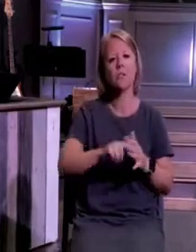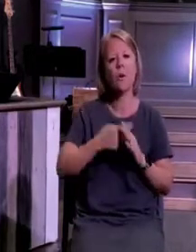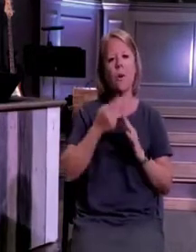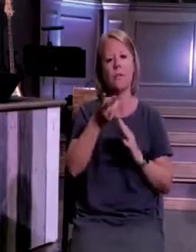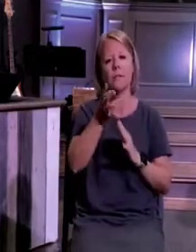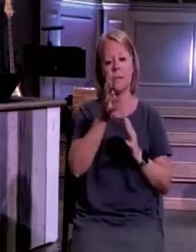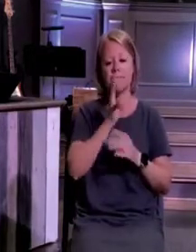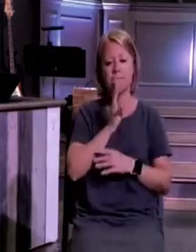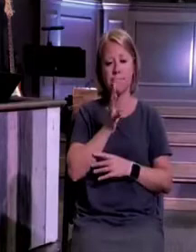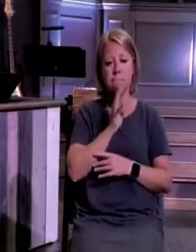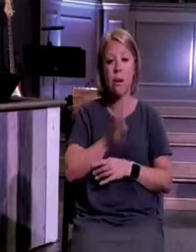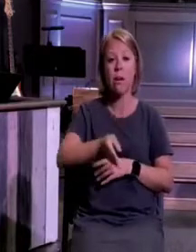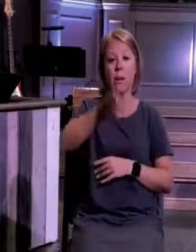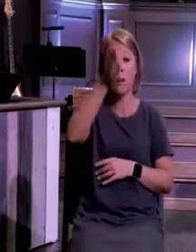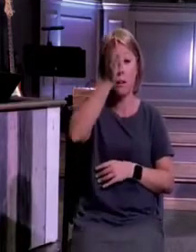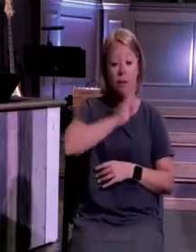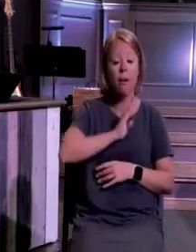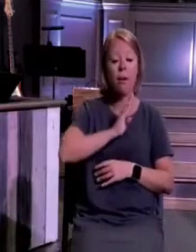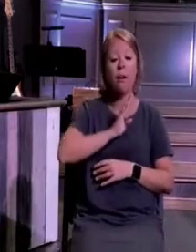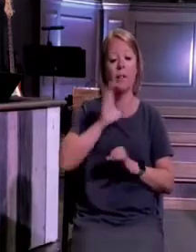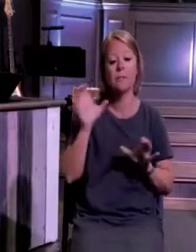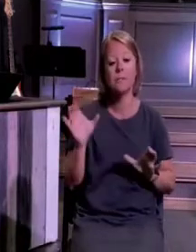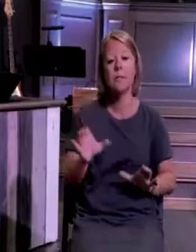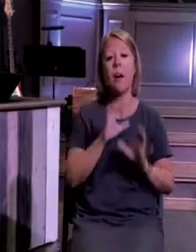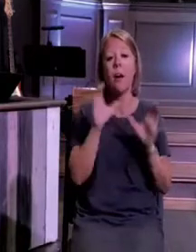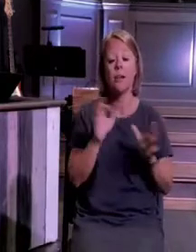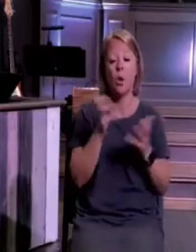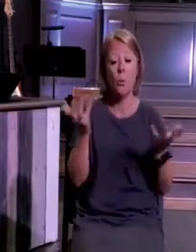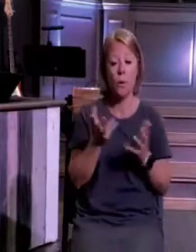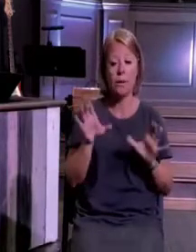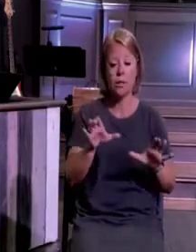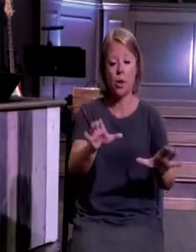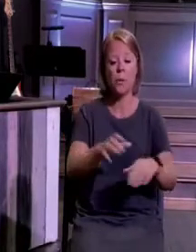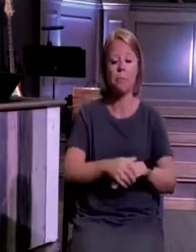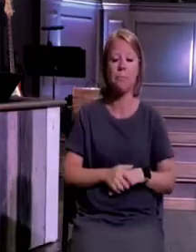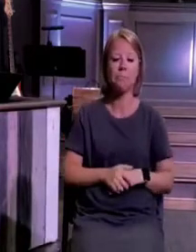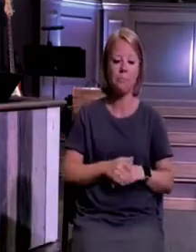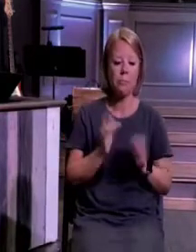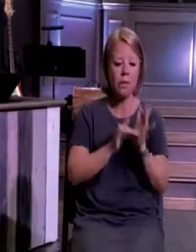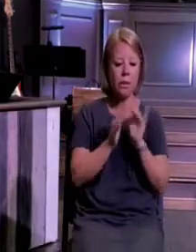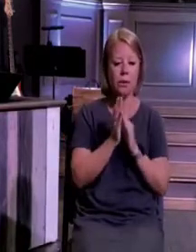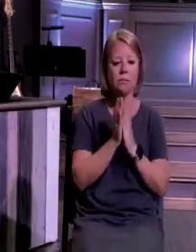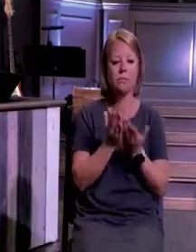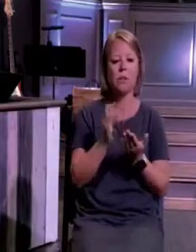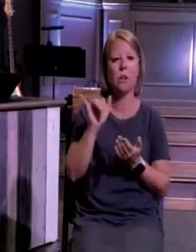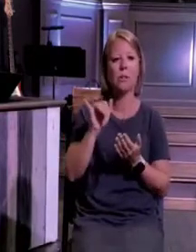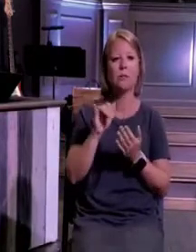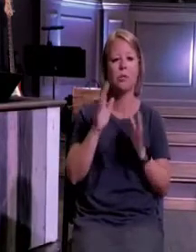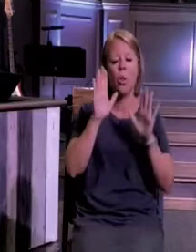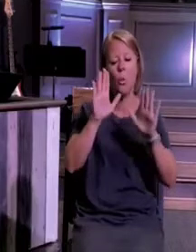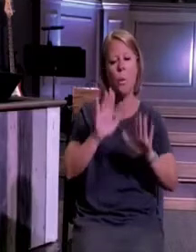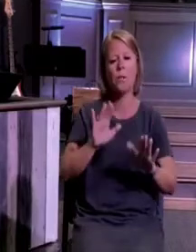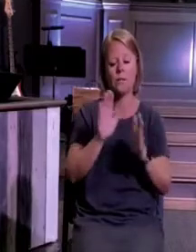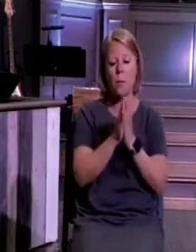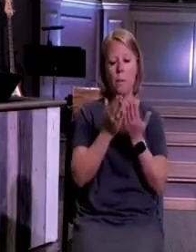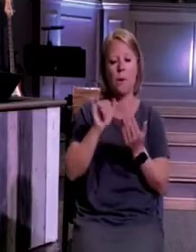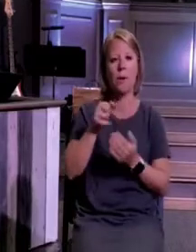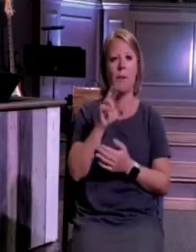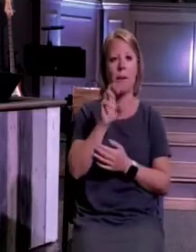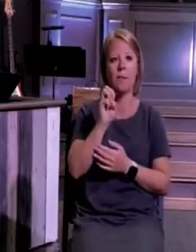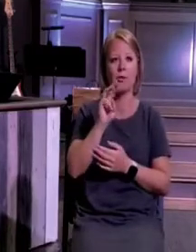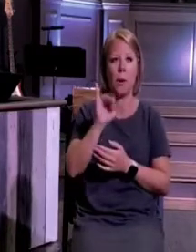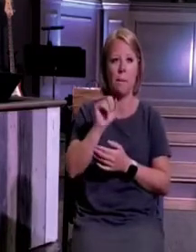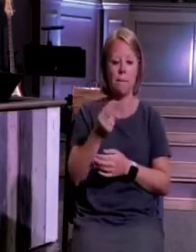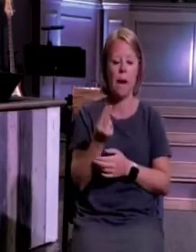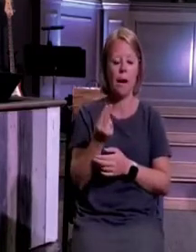my friend, God does what He says. Take your Bible, if you would, and open it up to the wonderful book of Jeremiah. The